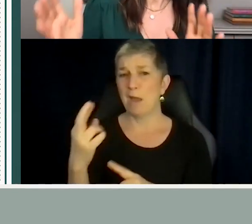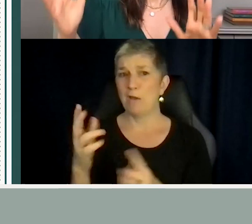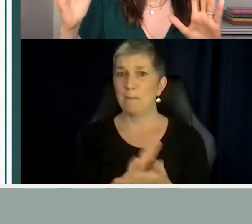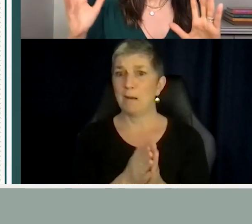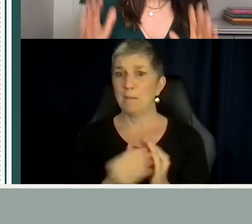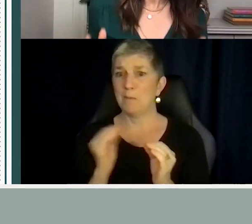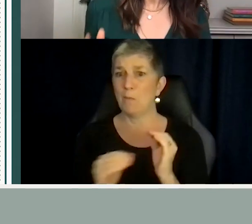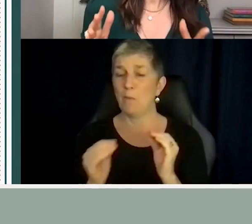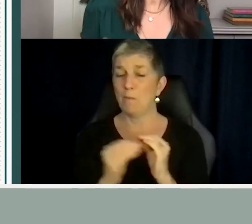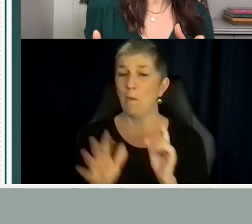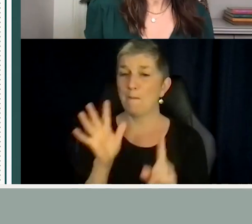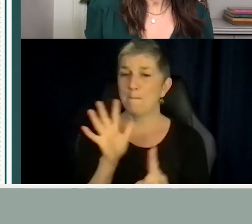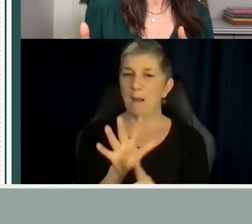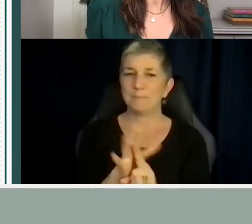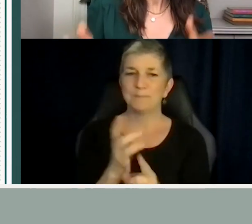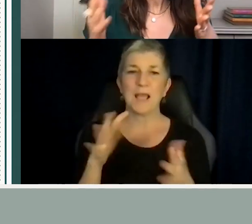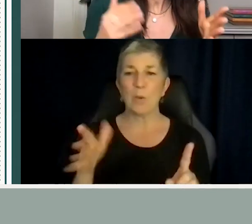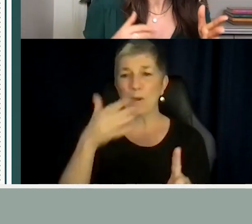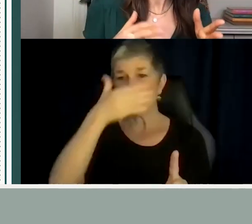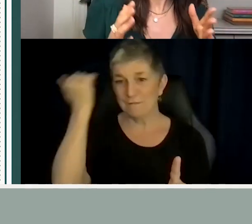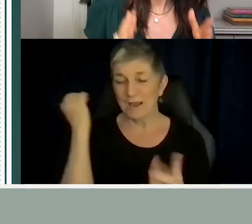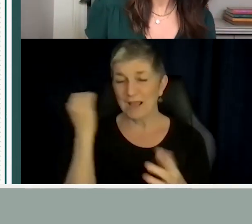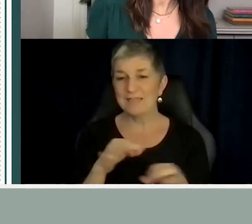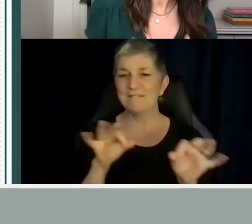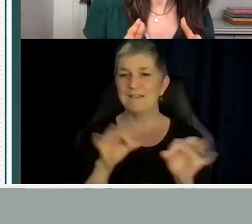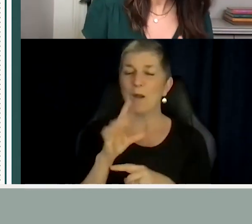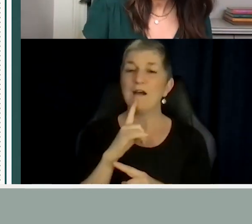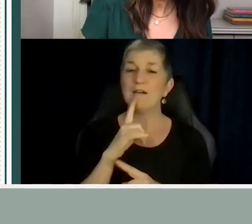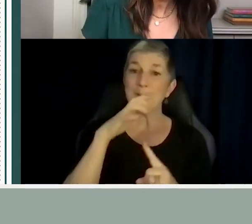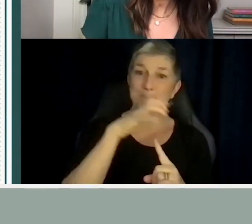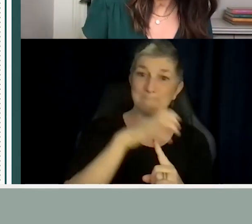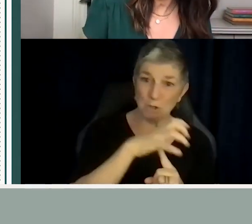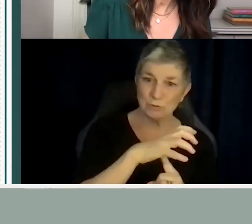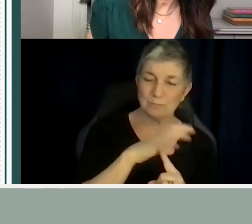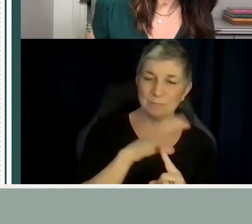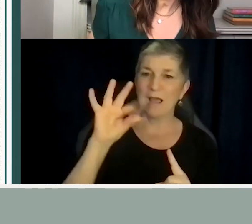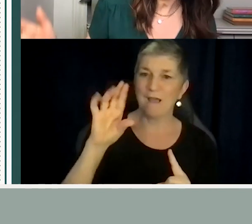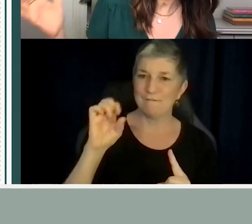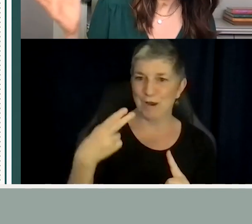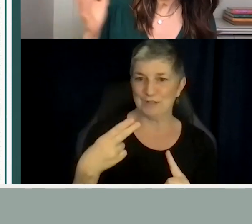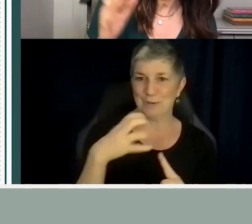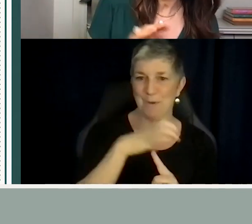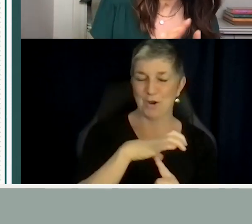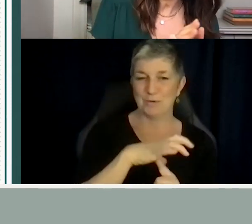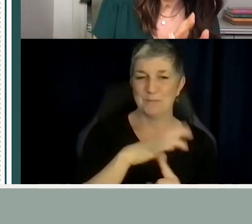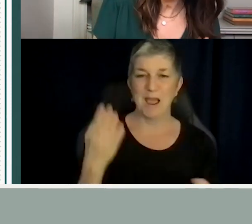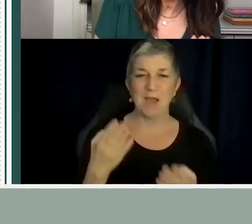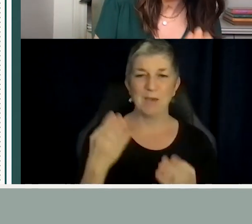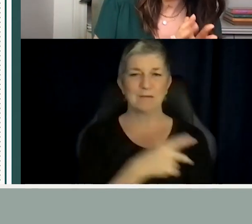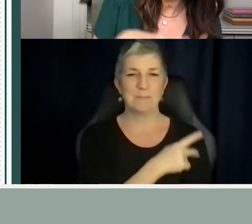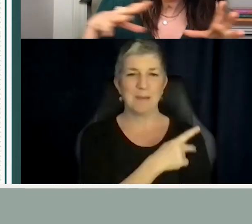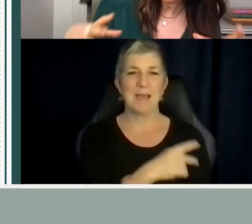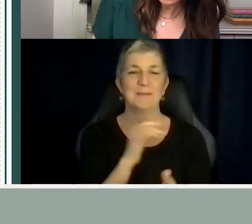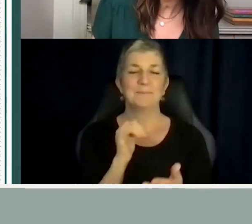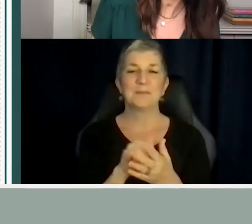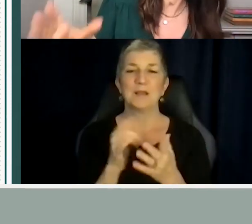popular, I don't want you to forget the value of mushrooms, like fresh mushrooms. So I recommend for my patients to phase